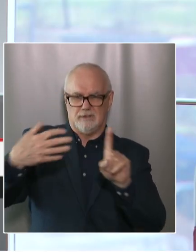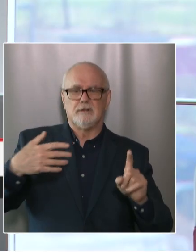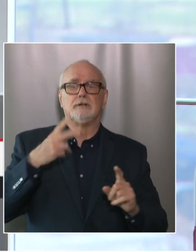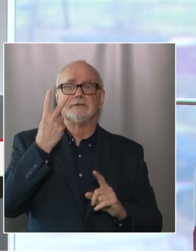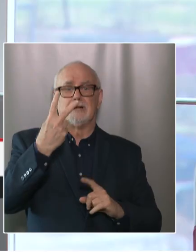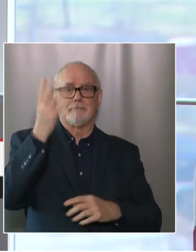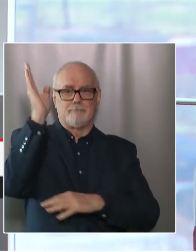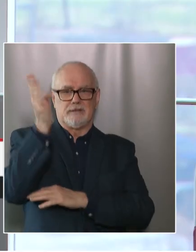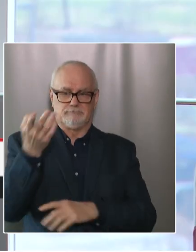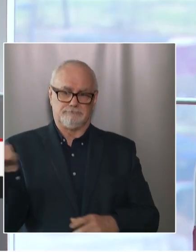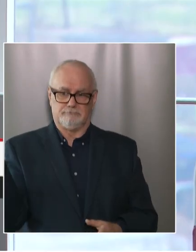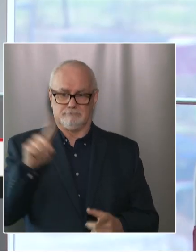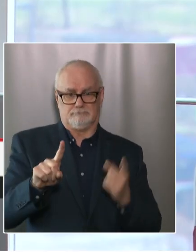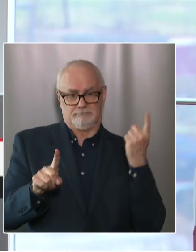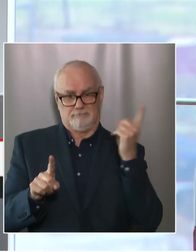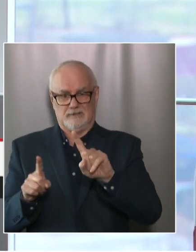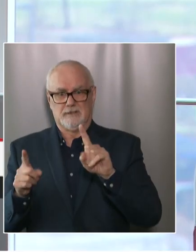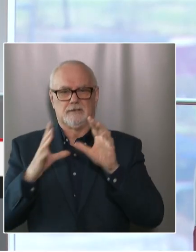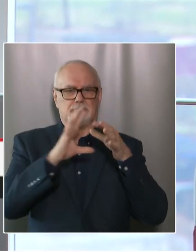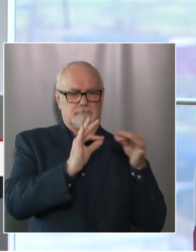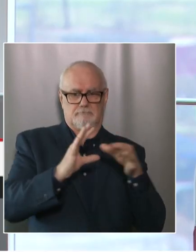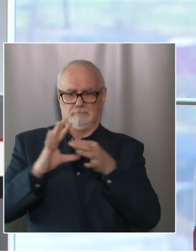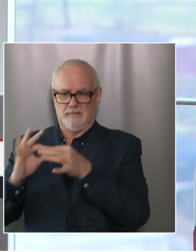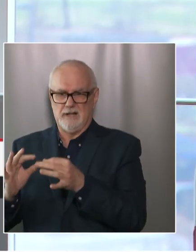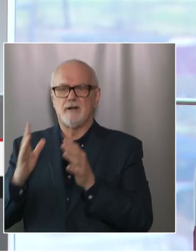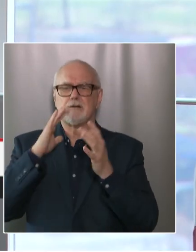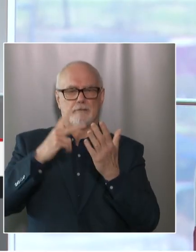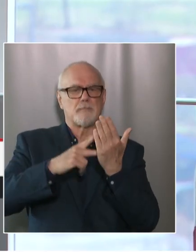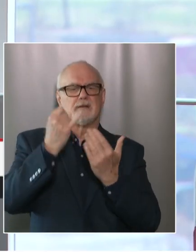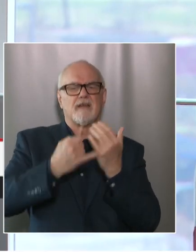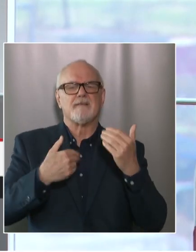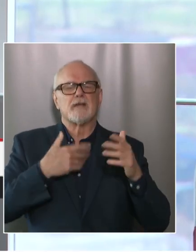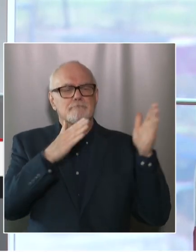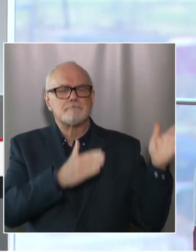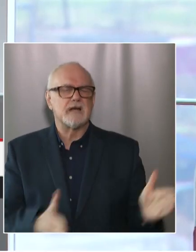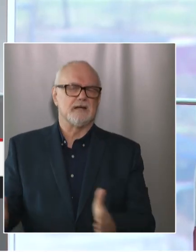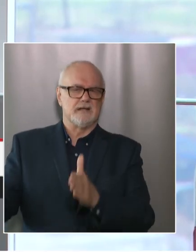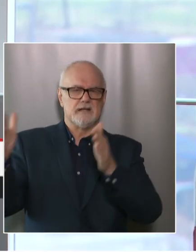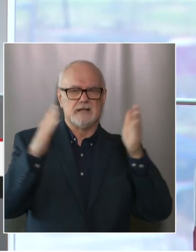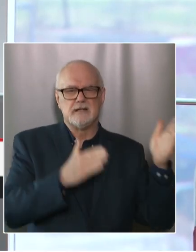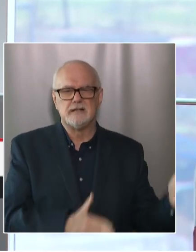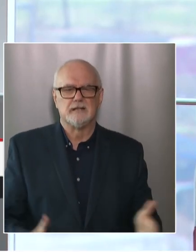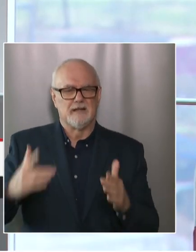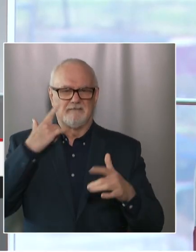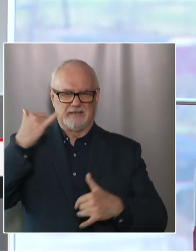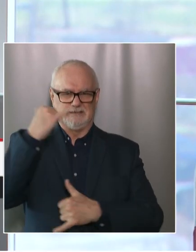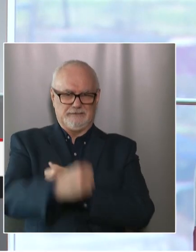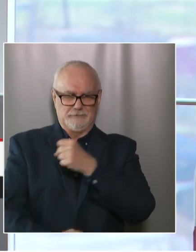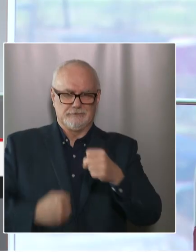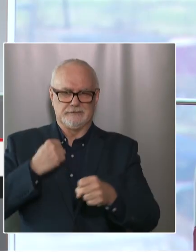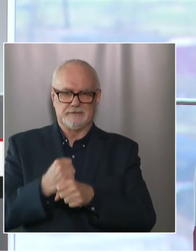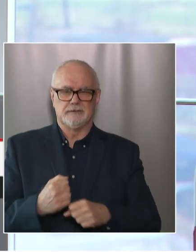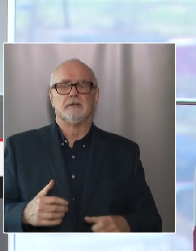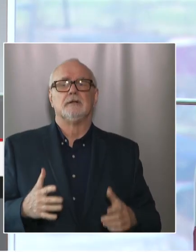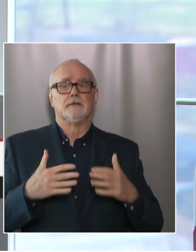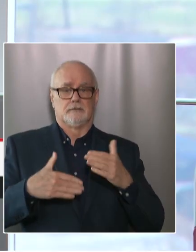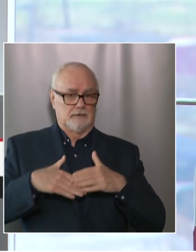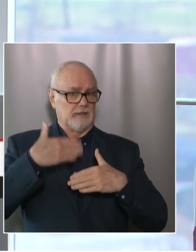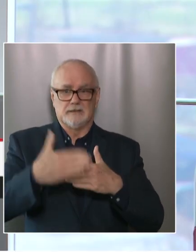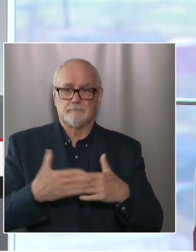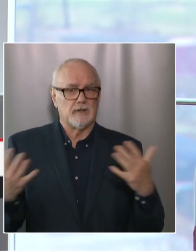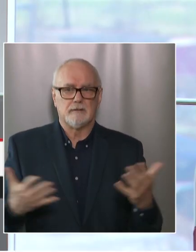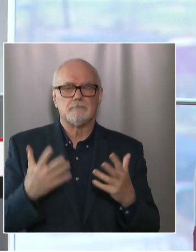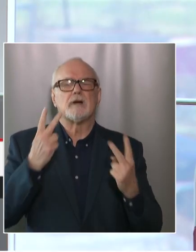who are going to talk about the big projects that we've got coming out this year before the end of the year. Then we're going to reflect on what